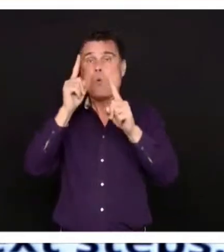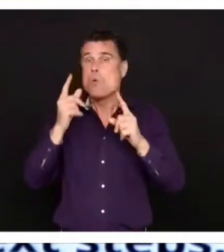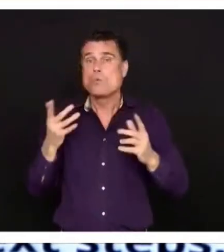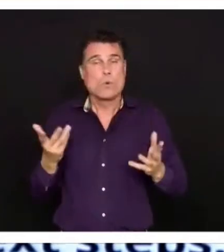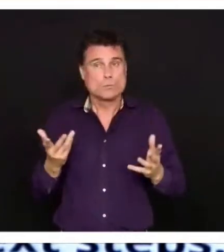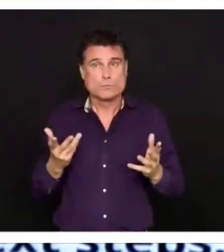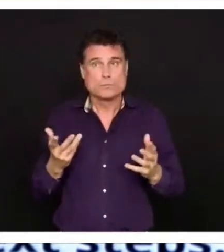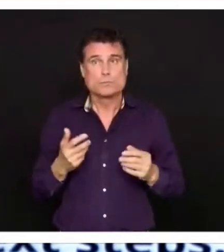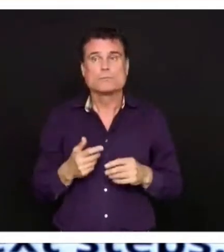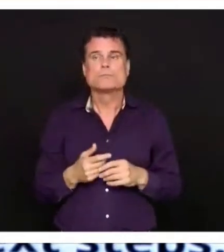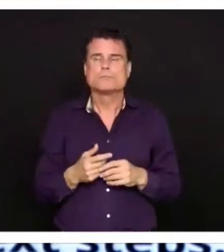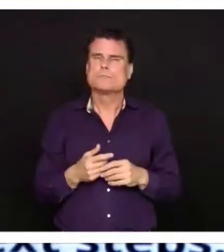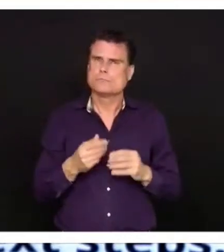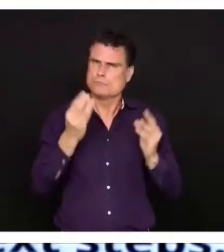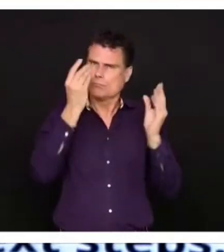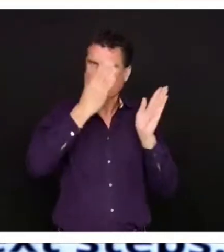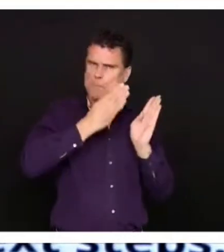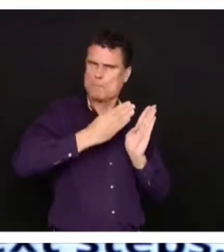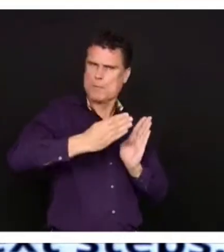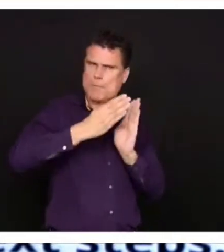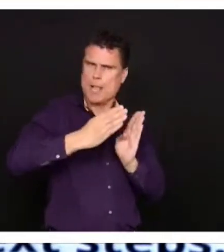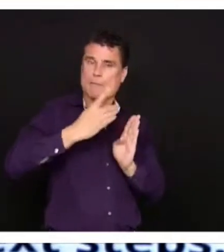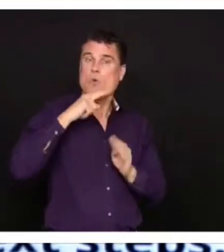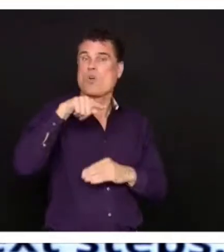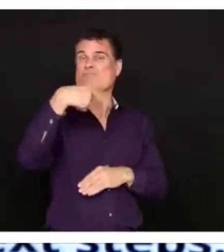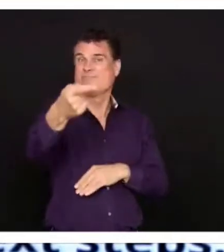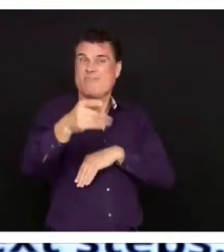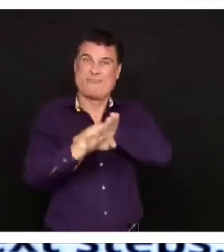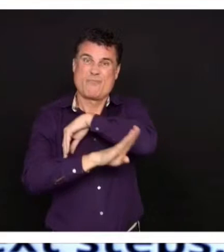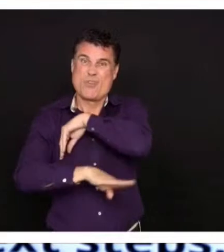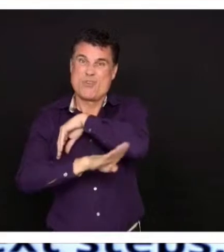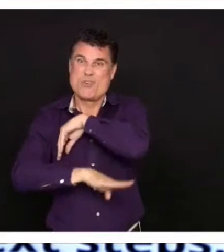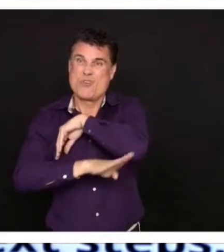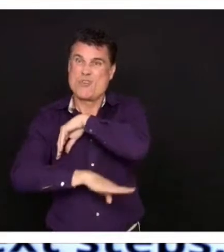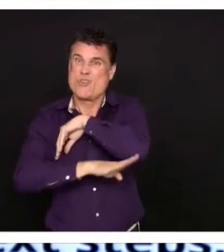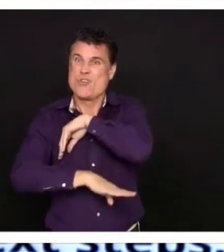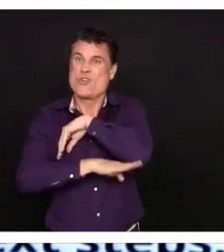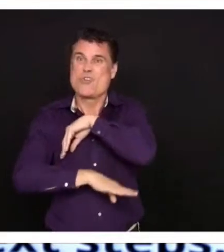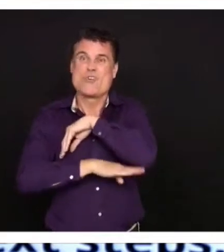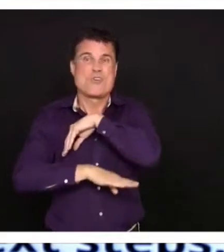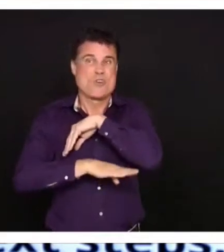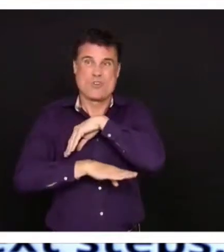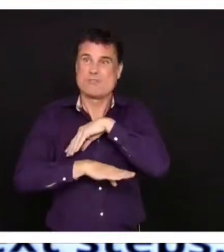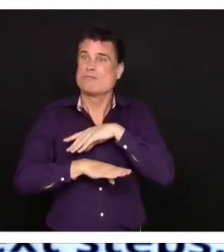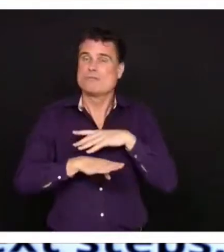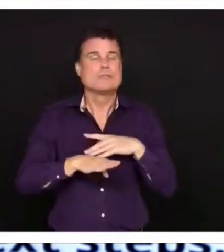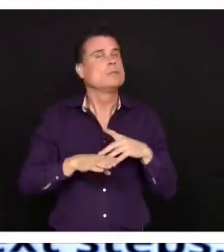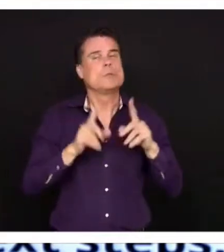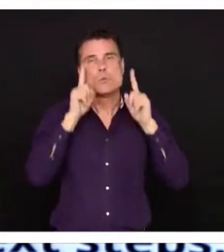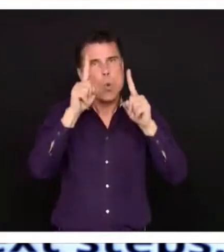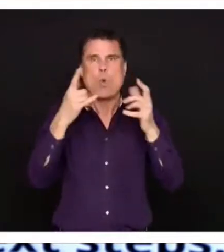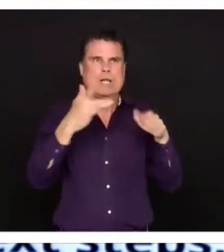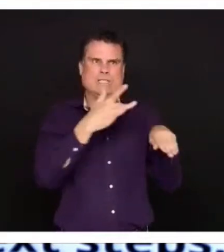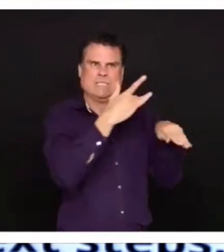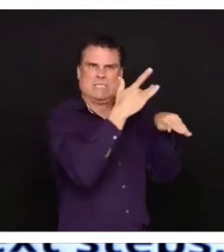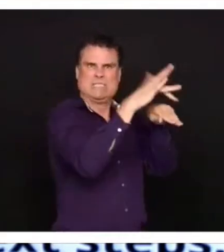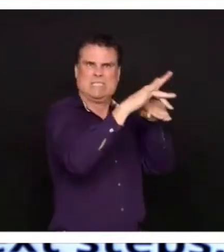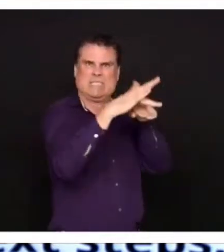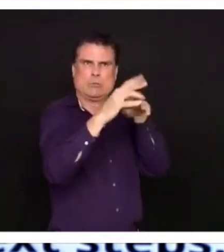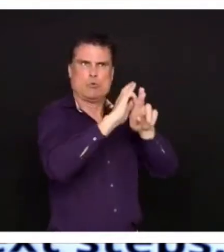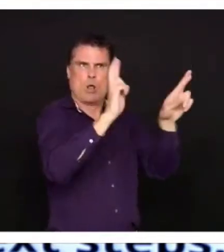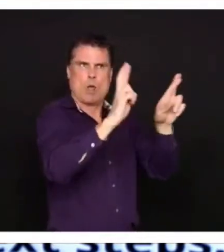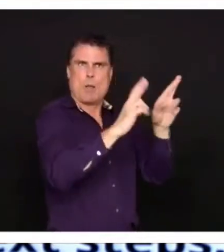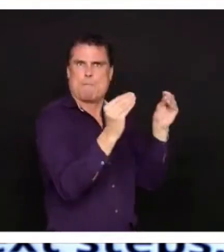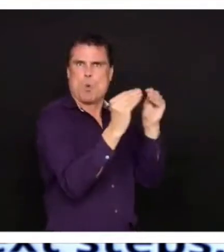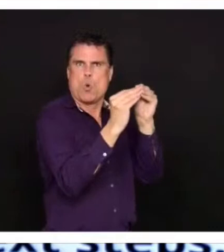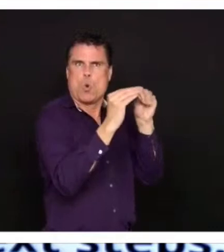capacity, so it's not going to be a static number. We clearly have to have and ensure, given what Dr. Henry and many others have advised about